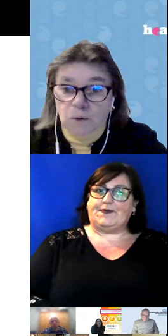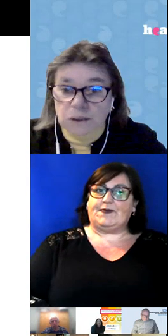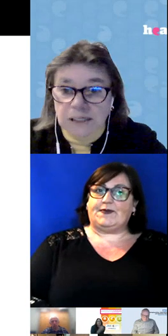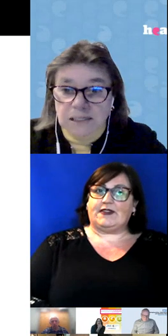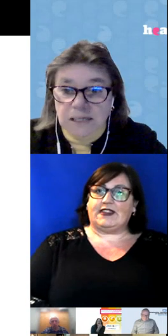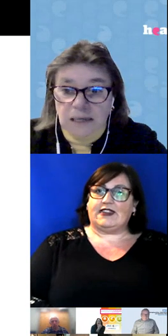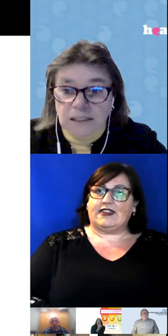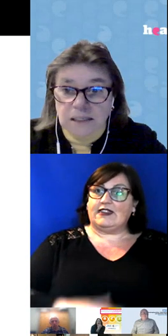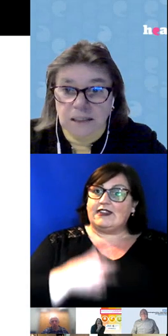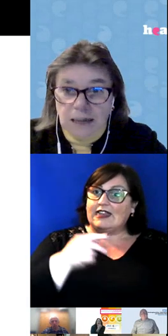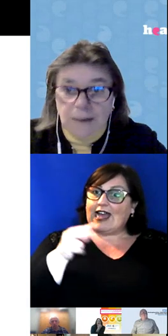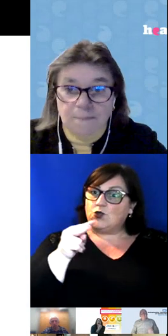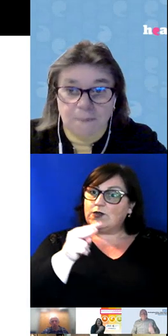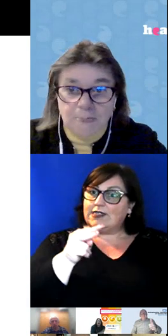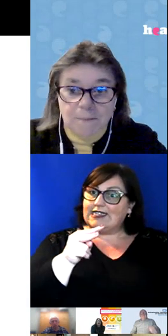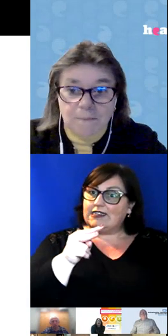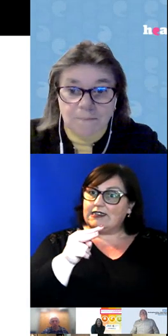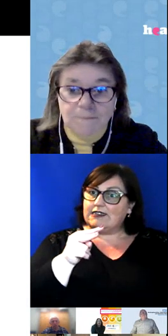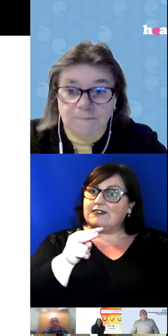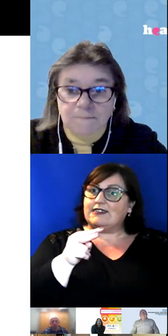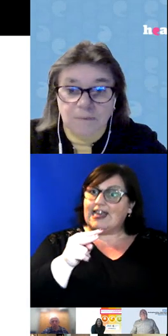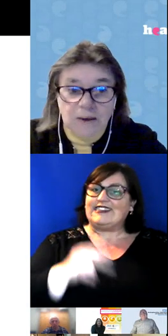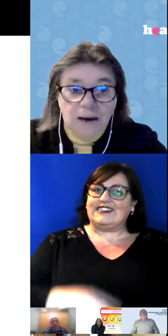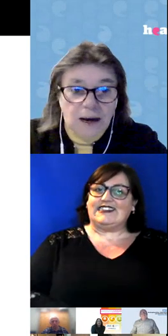can you all see the slides? Yeah.